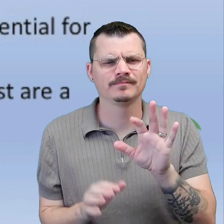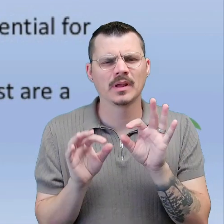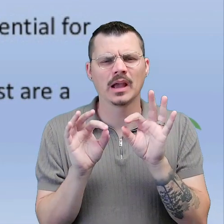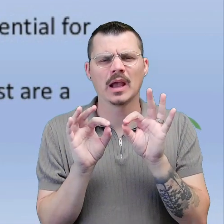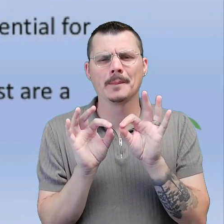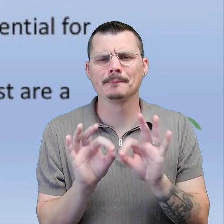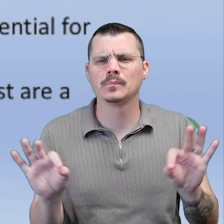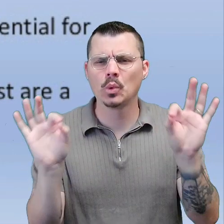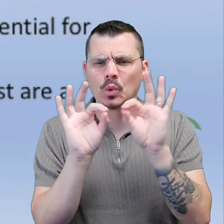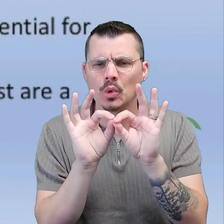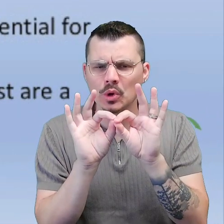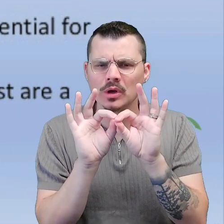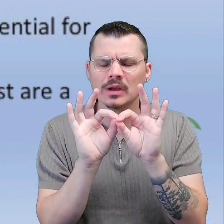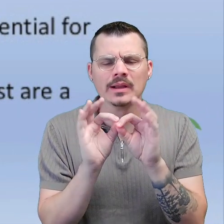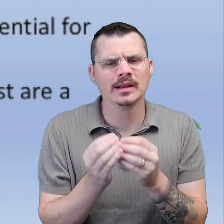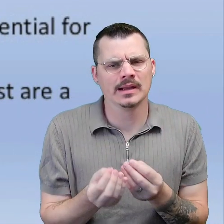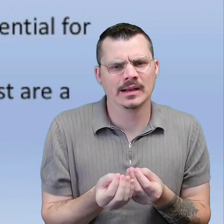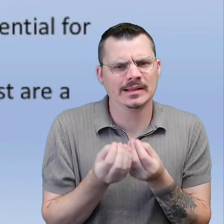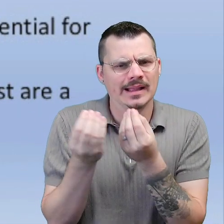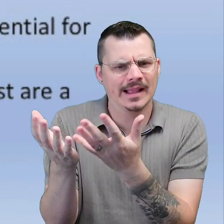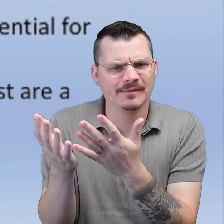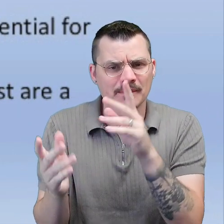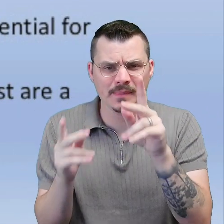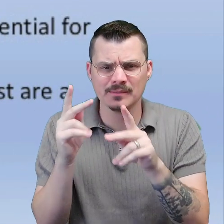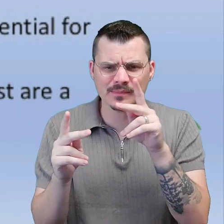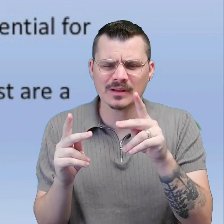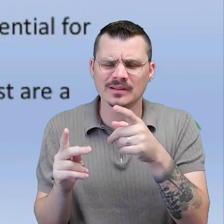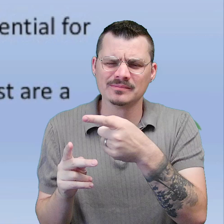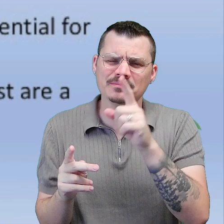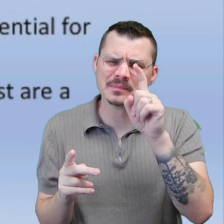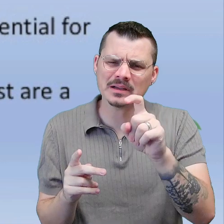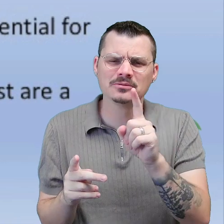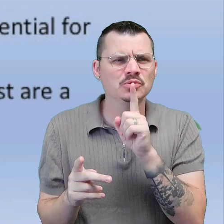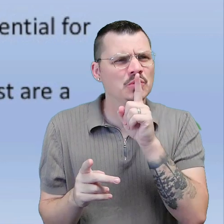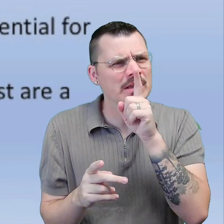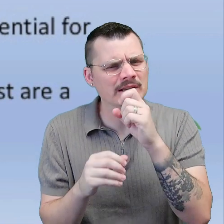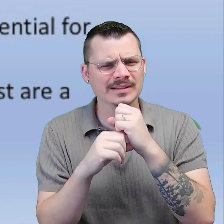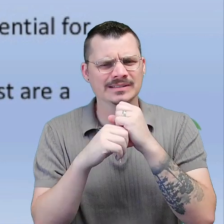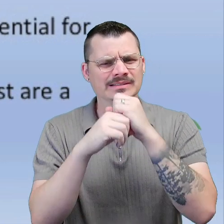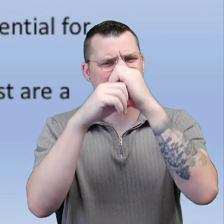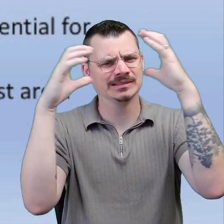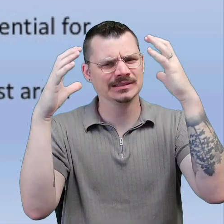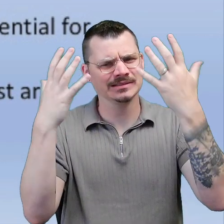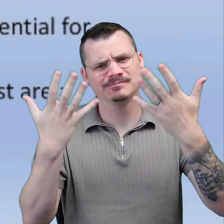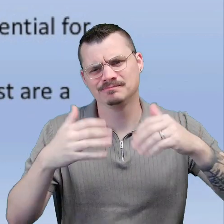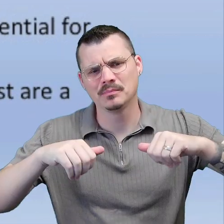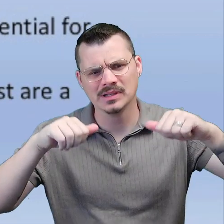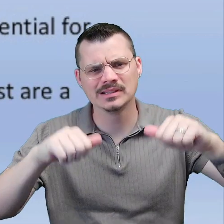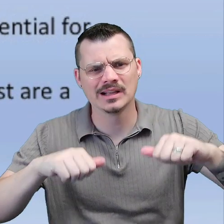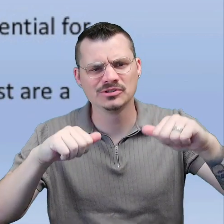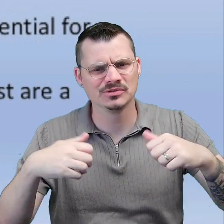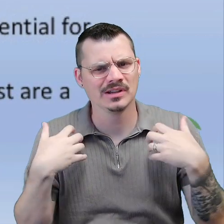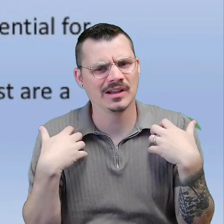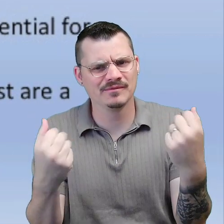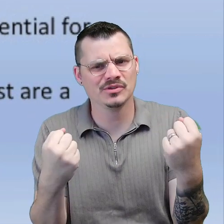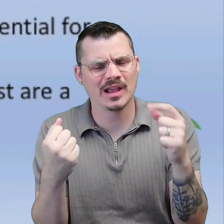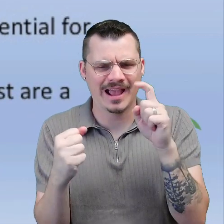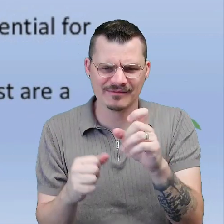It's important to give people a realistic view of their potential for